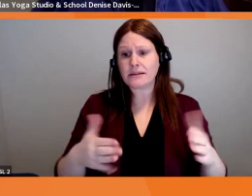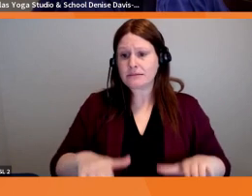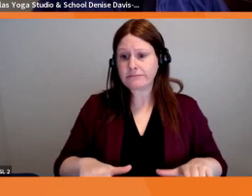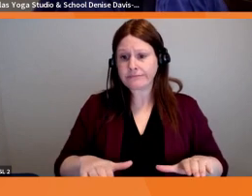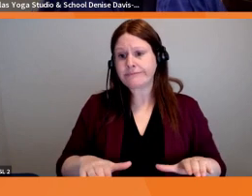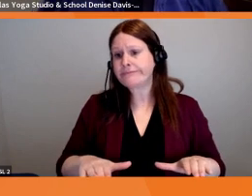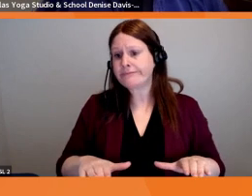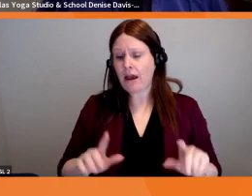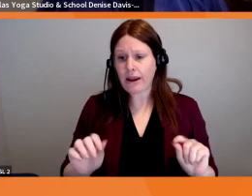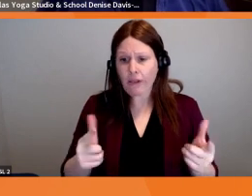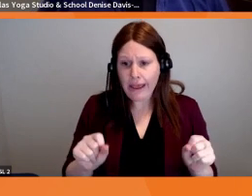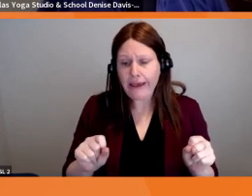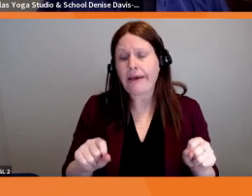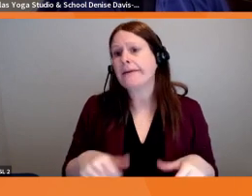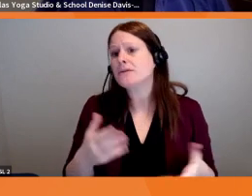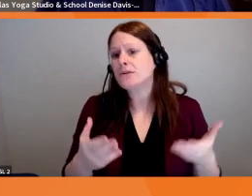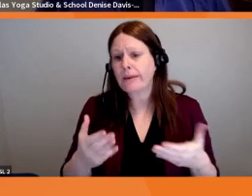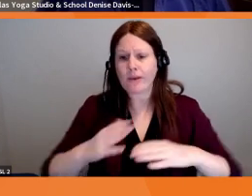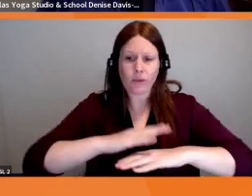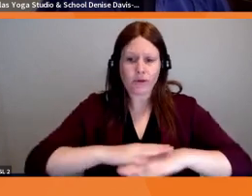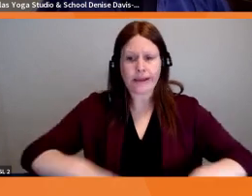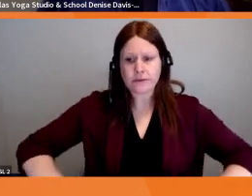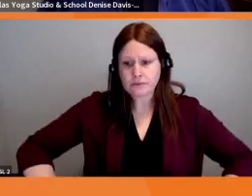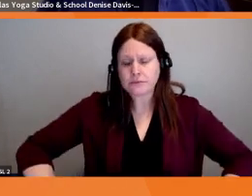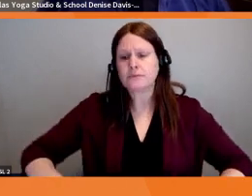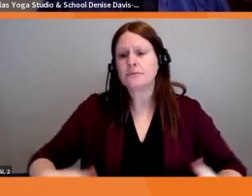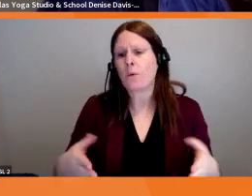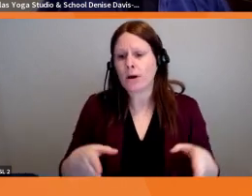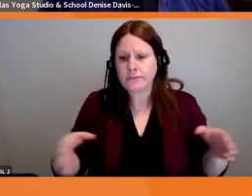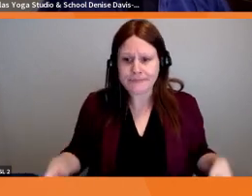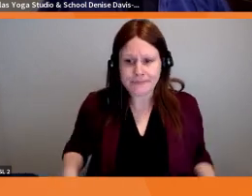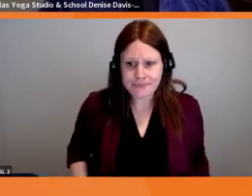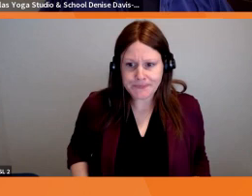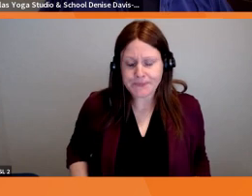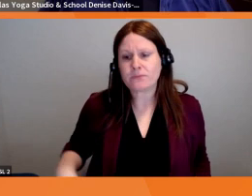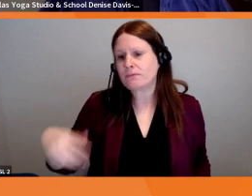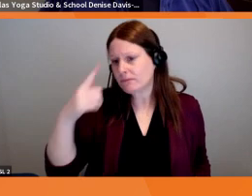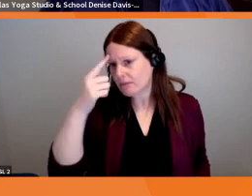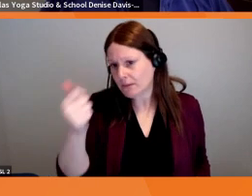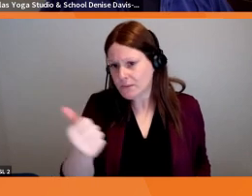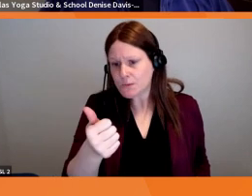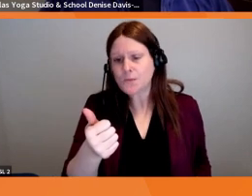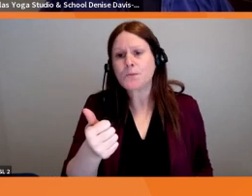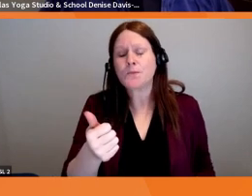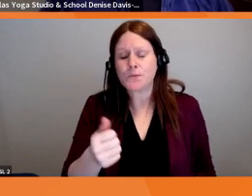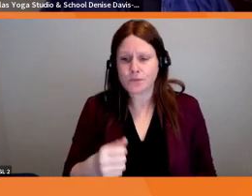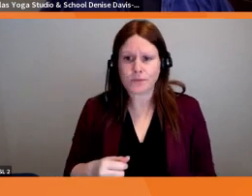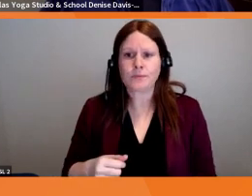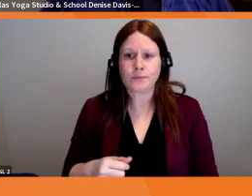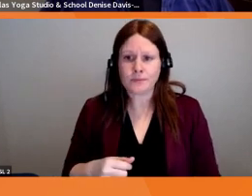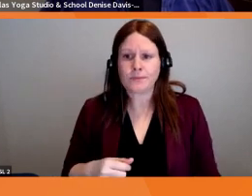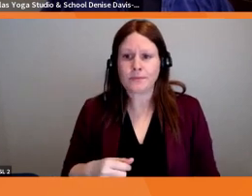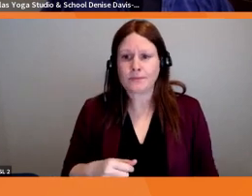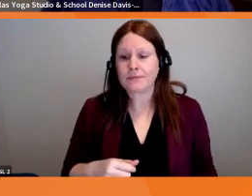Maybe they're on your desk or by your sides. Really feeling. Notice if you're doing something other than this, if you're trying